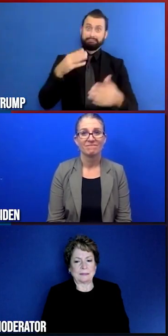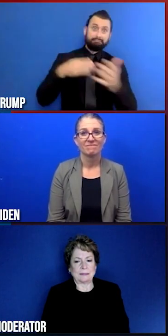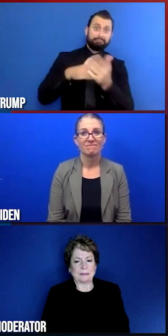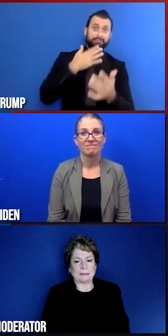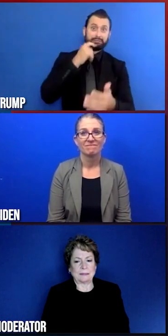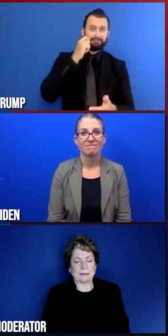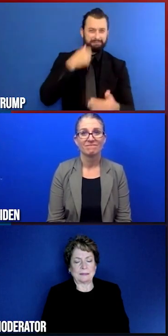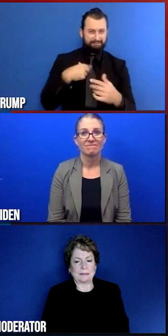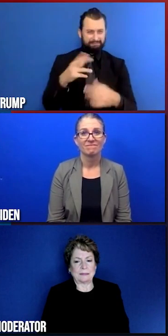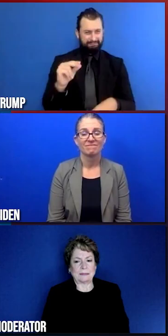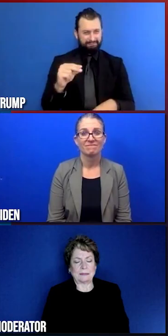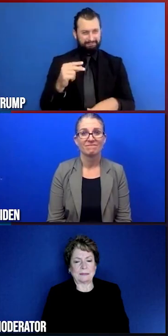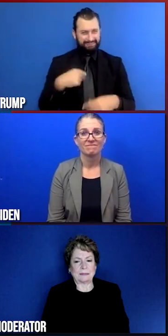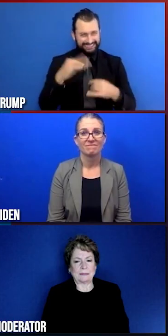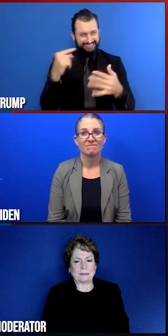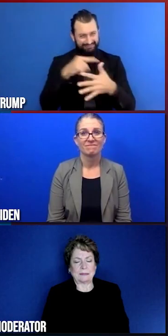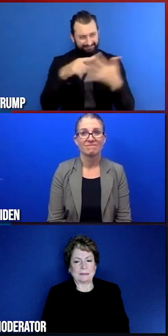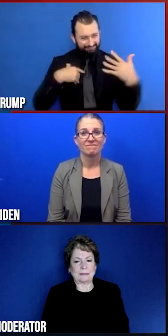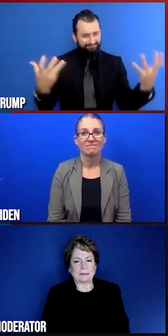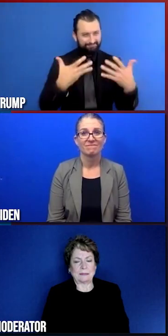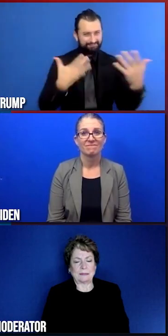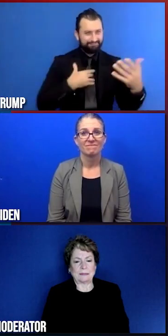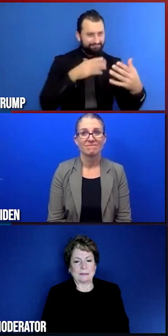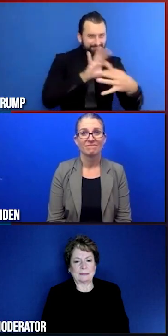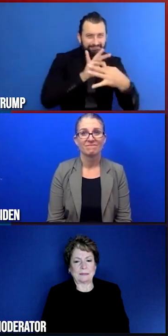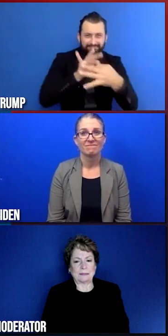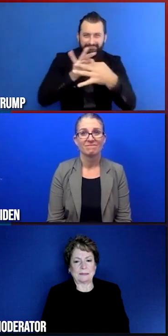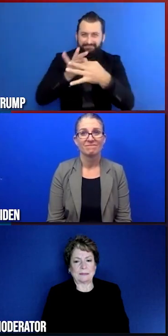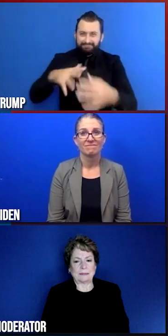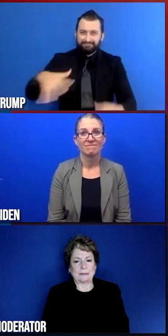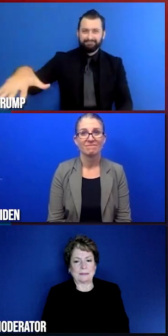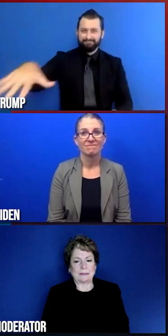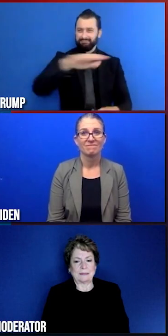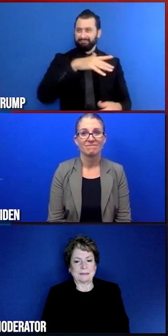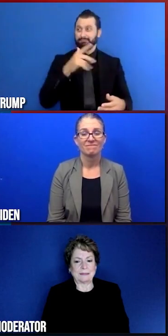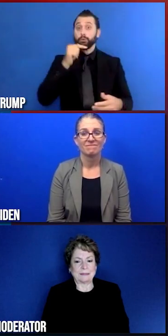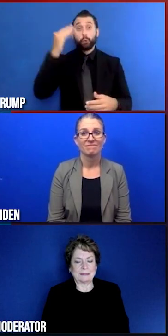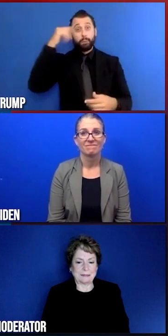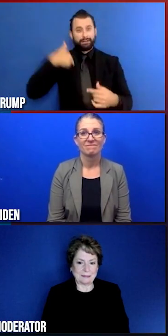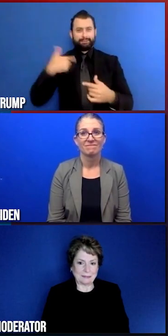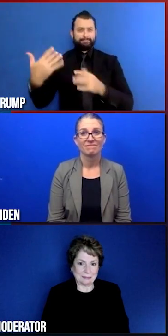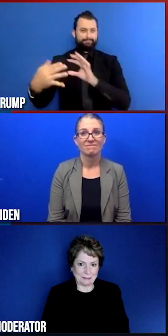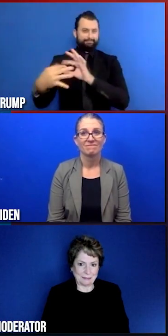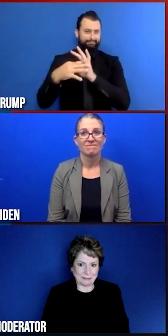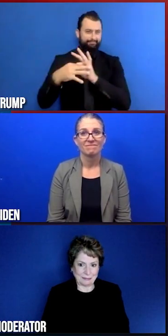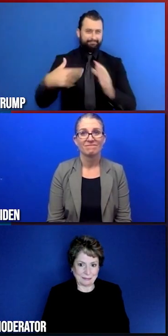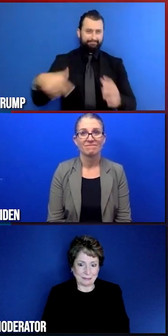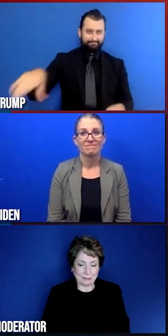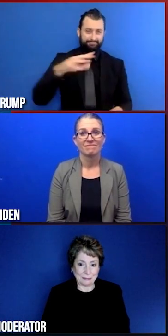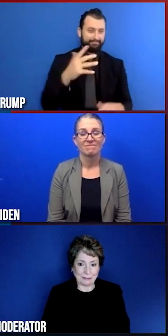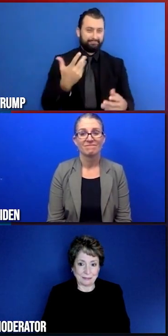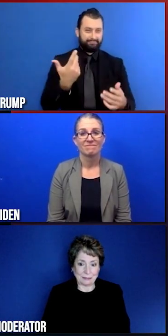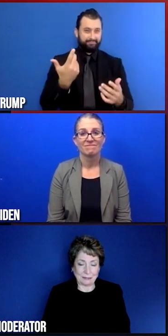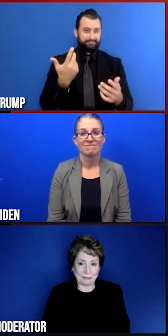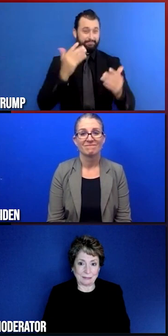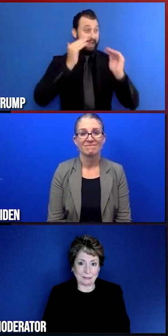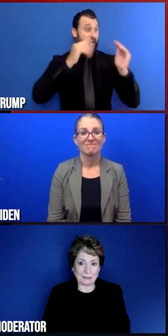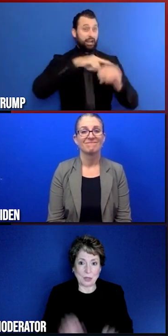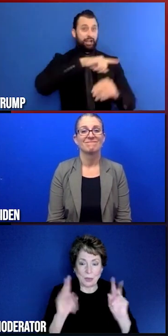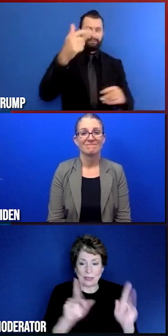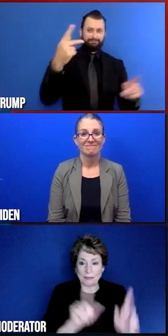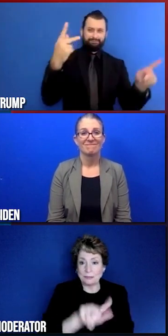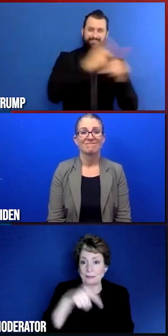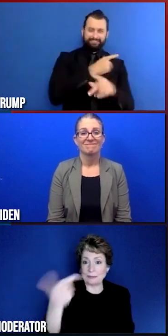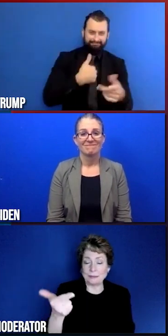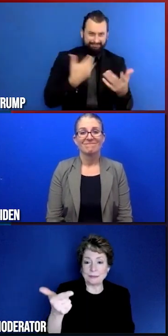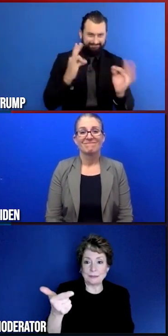don't care who's in the audience. I'm the least racist person in this room. Okay, Vice President Biden, let me ask you very quickly, and then I have a follow-up